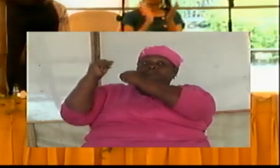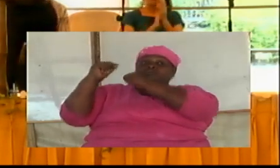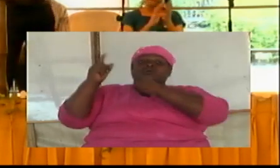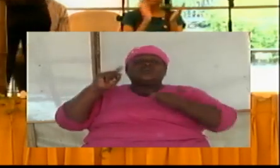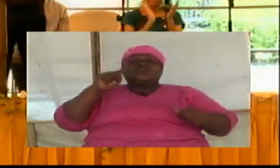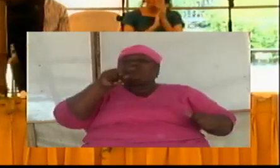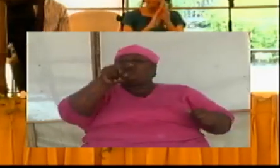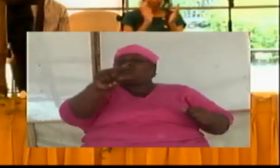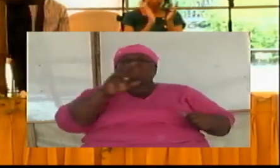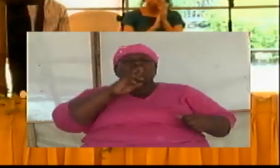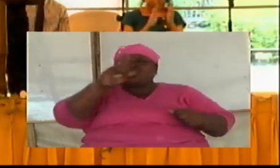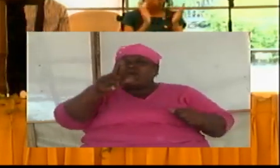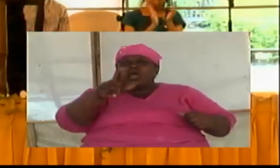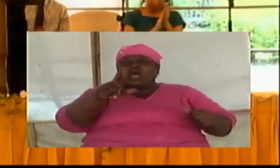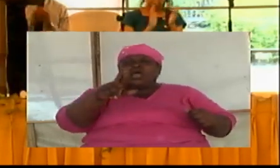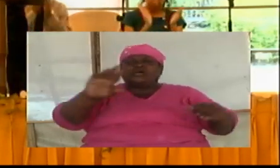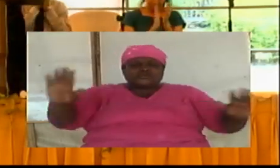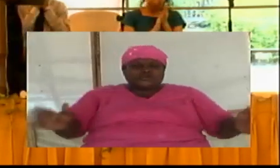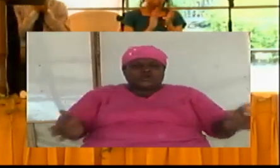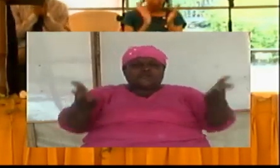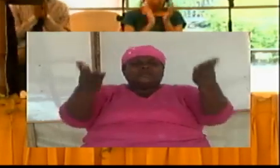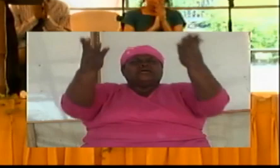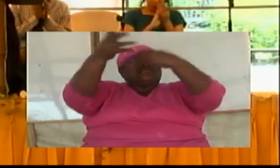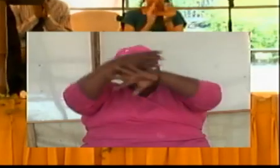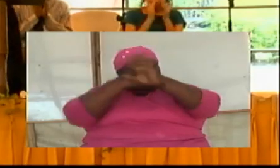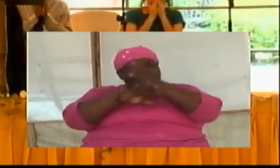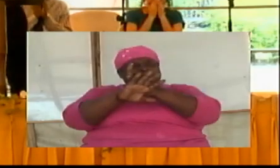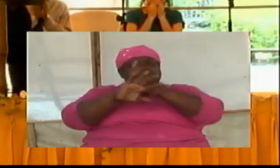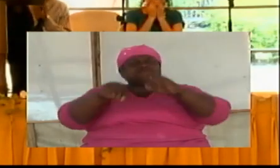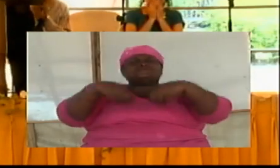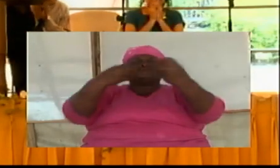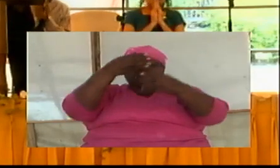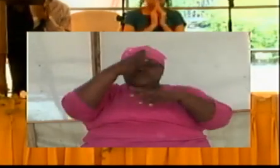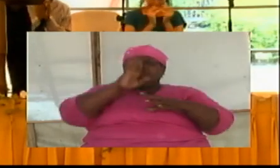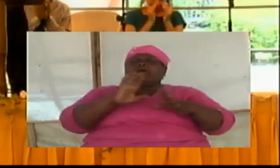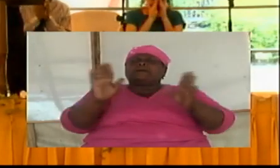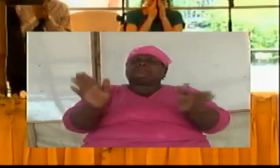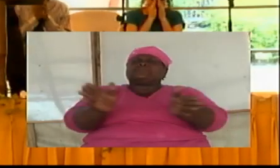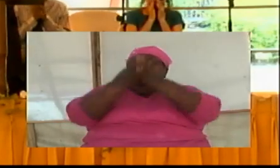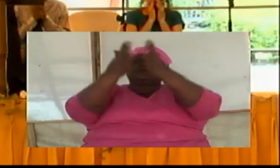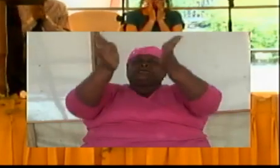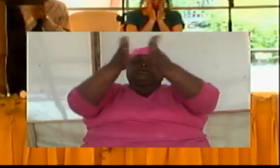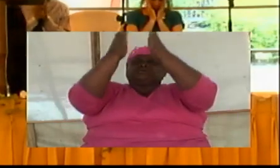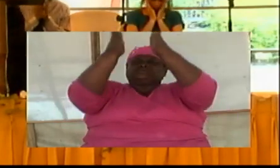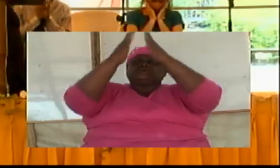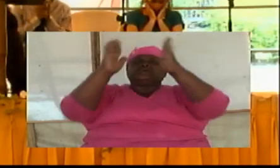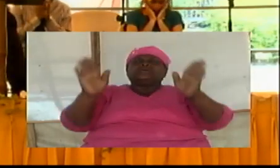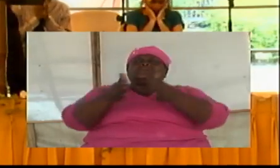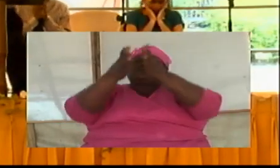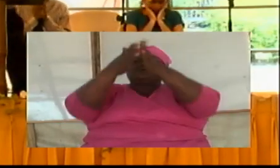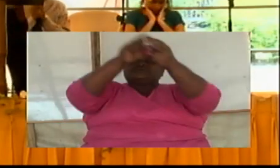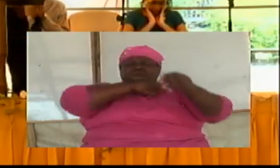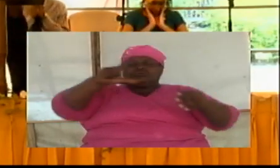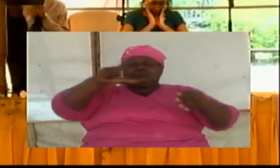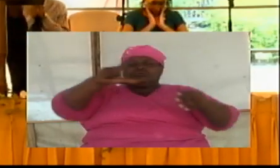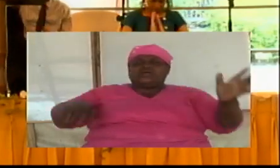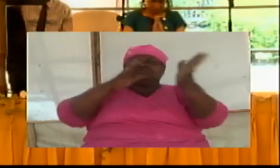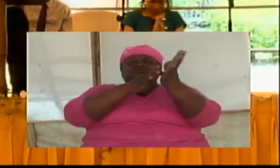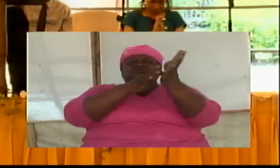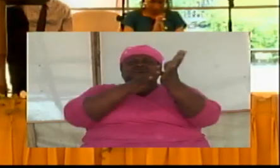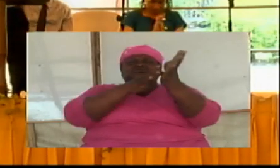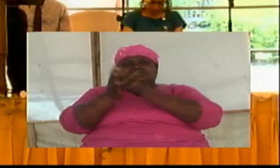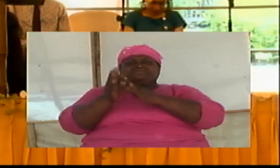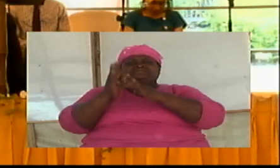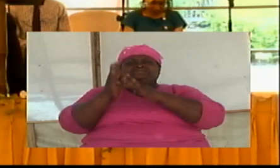just lift your hands and give God some praise. Hallelujah. Praise the Lord, Jesus. You see, we've got to recognize that